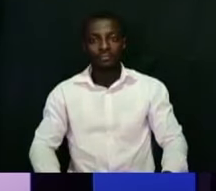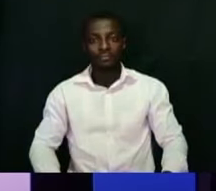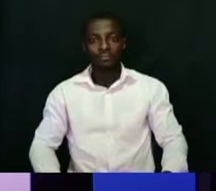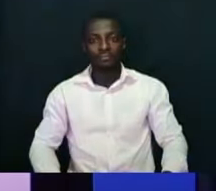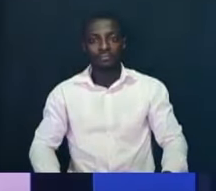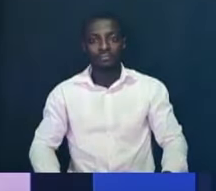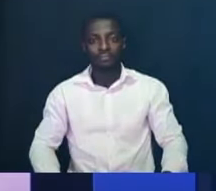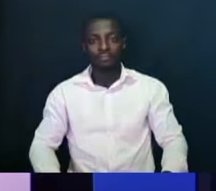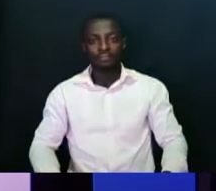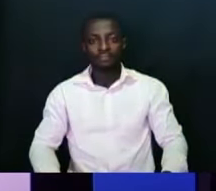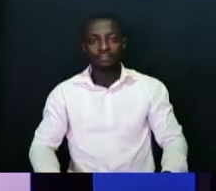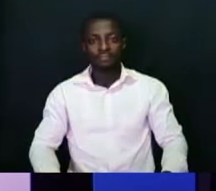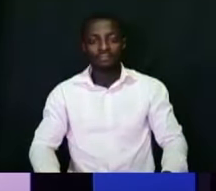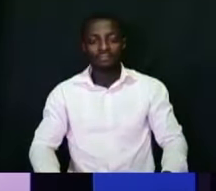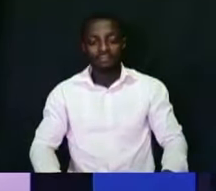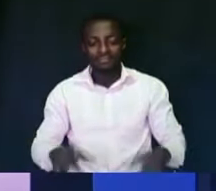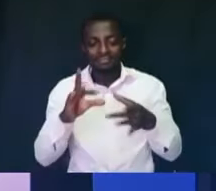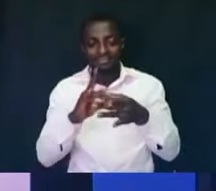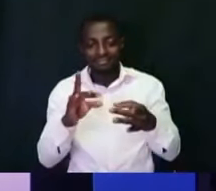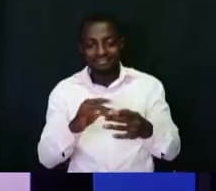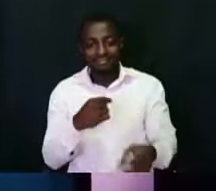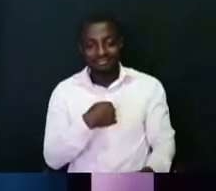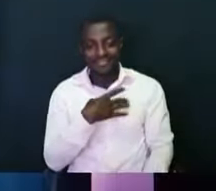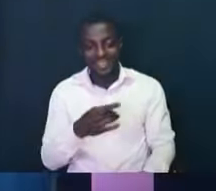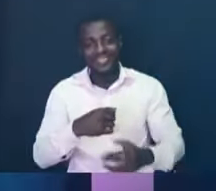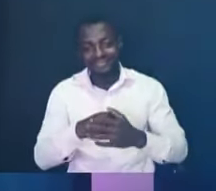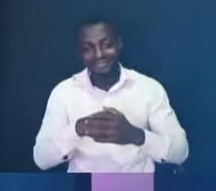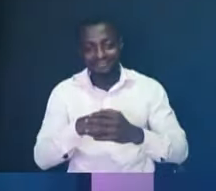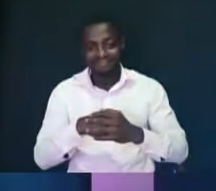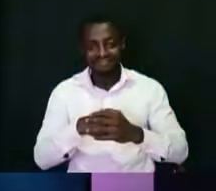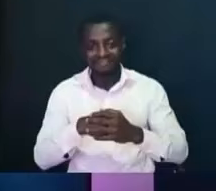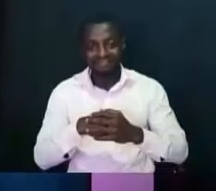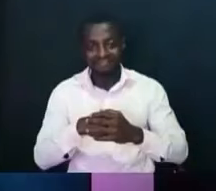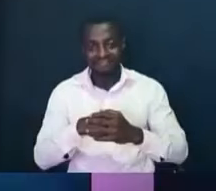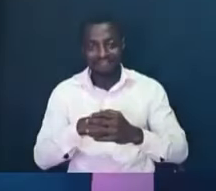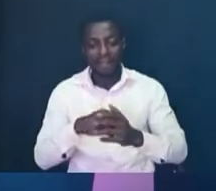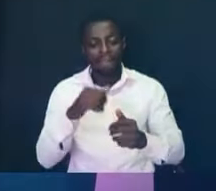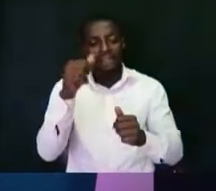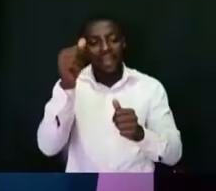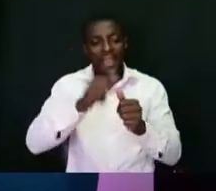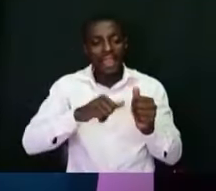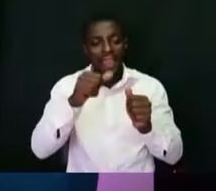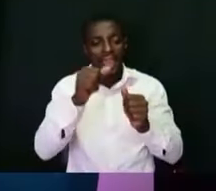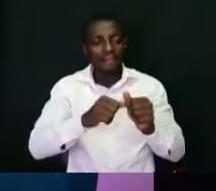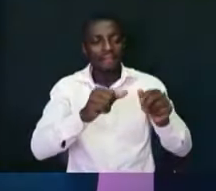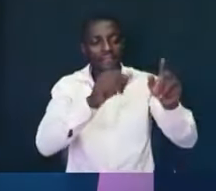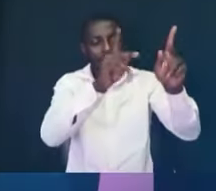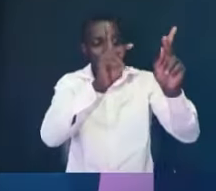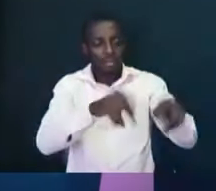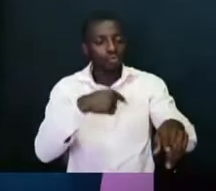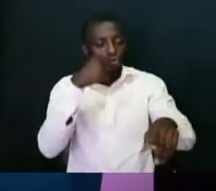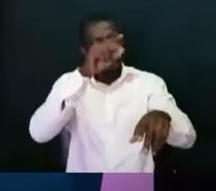nu. I like this one too. When so me pe. Everyone who falls on that